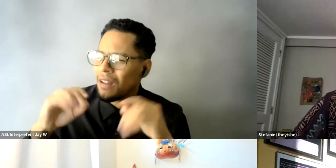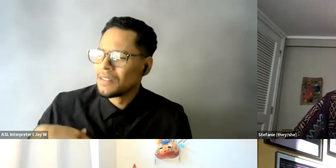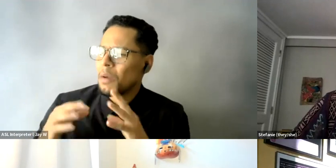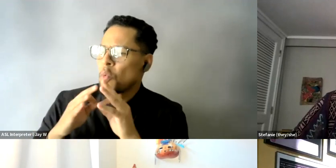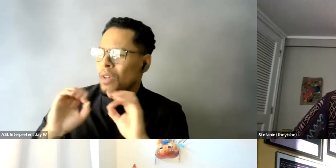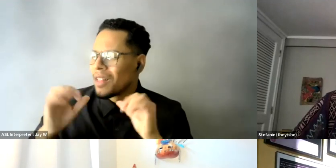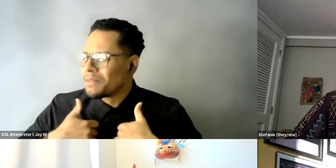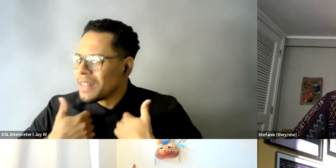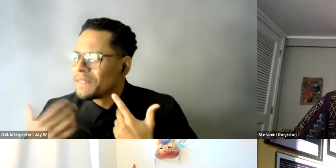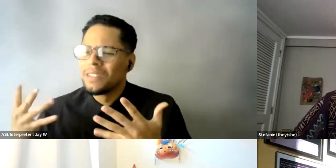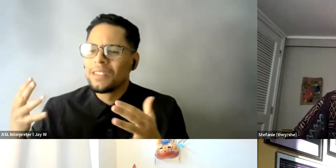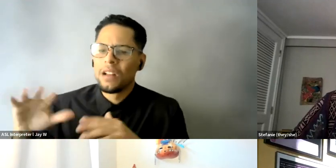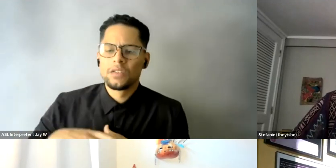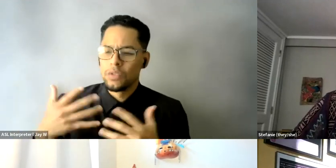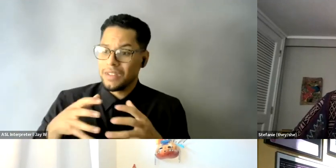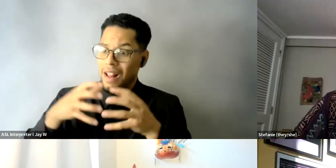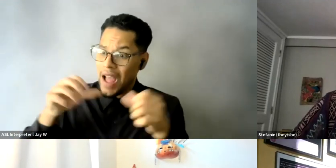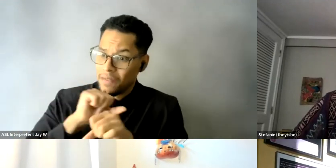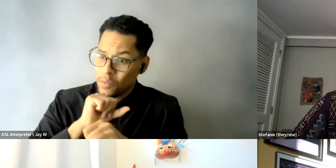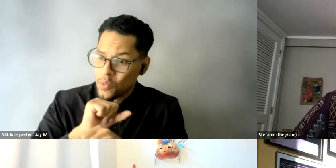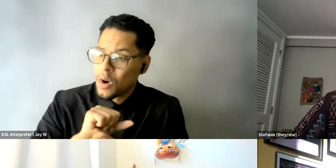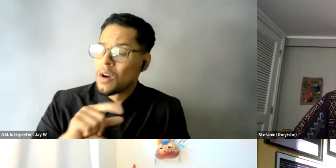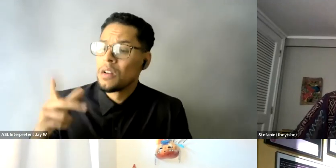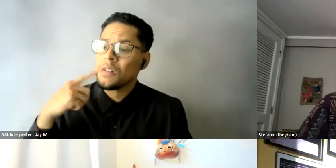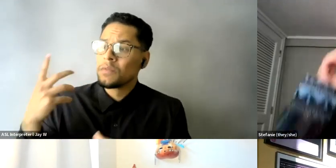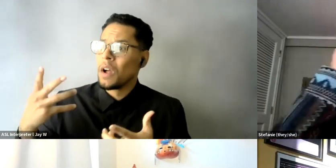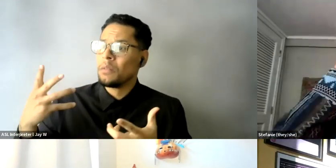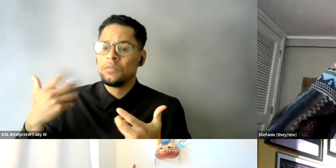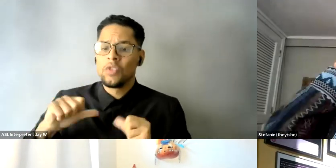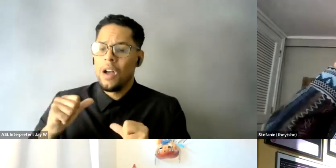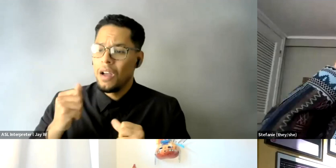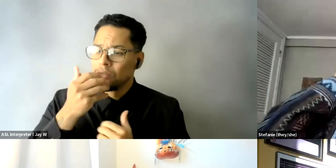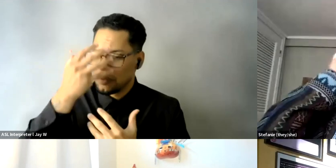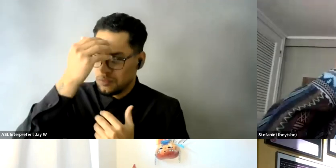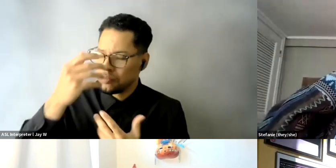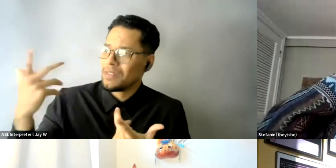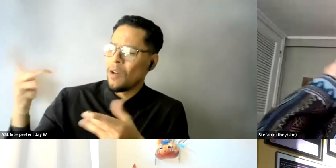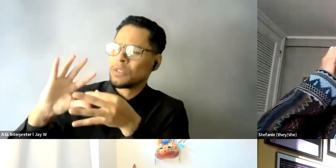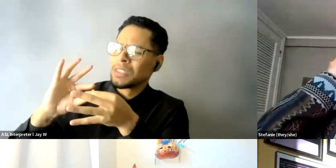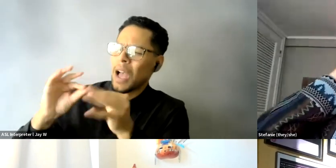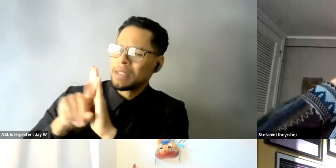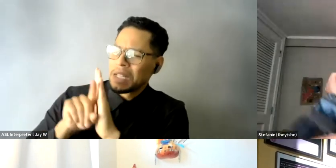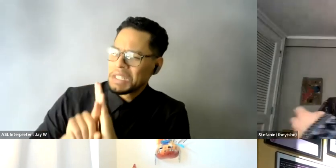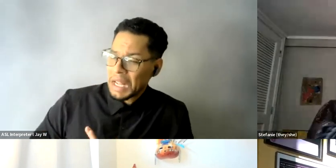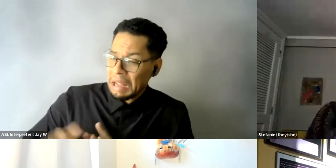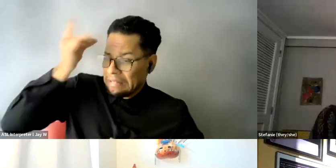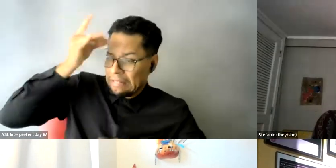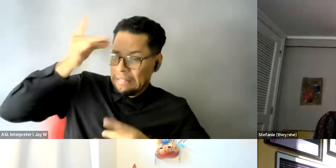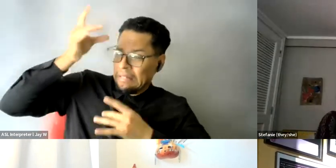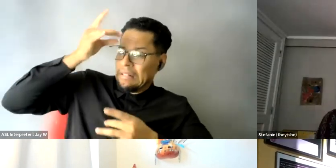like shed a lot of that stuff. And I've seen and participated